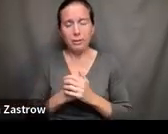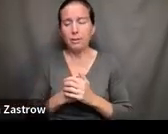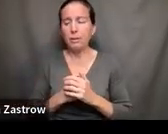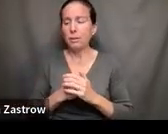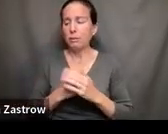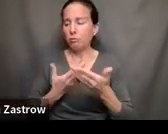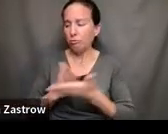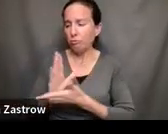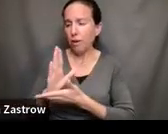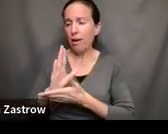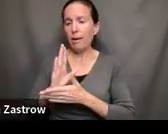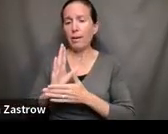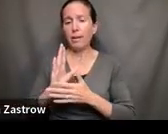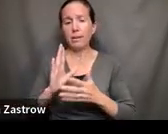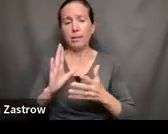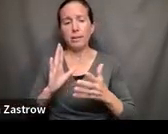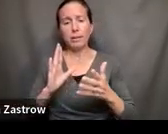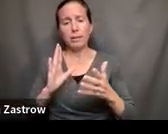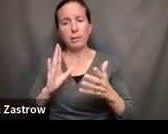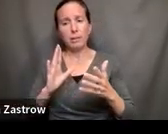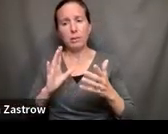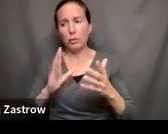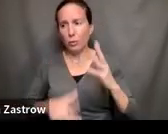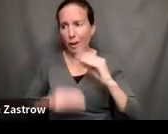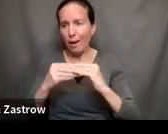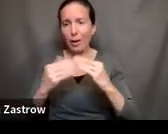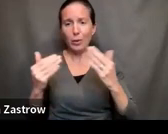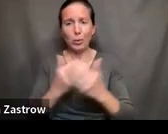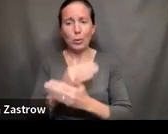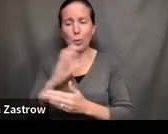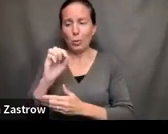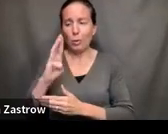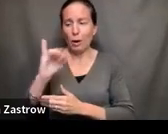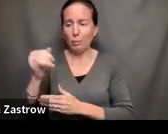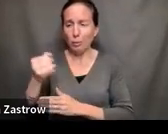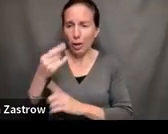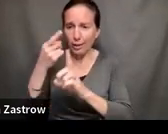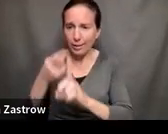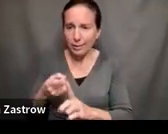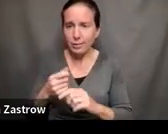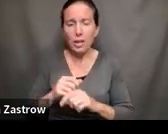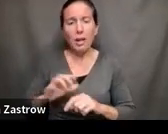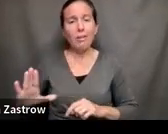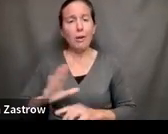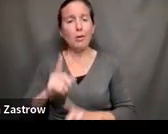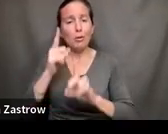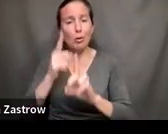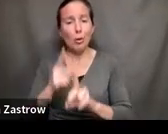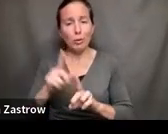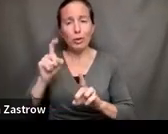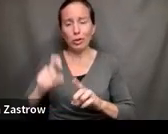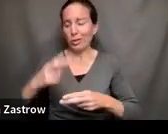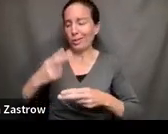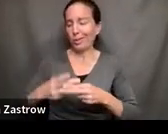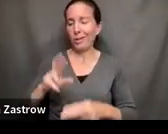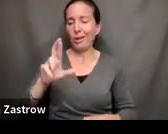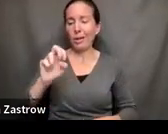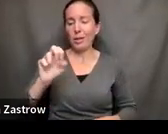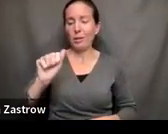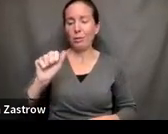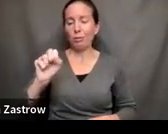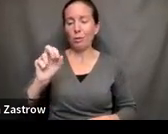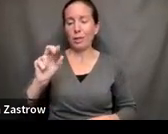on challenging objectives, right? And their goals should be reasonably calculated